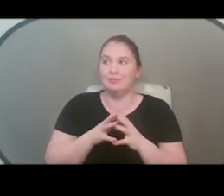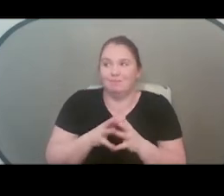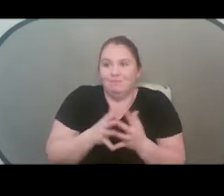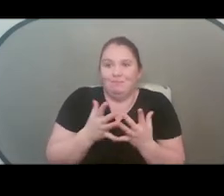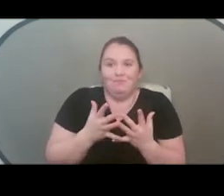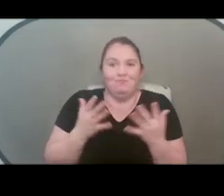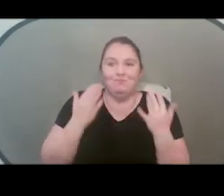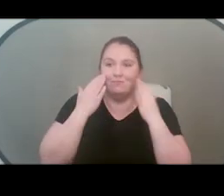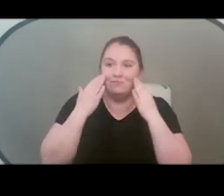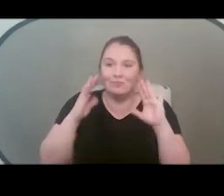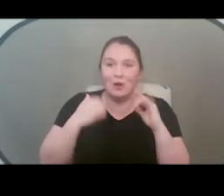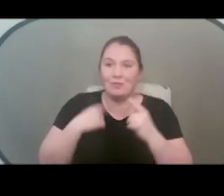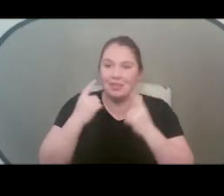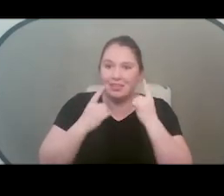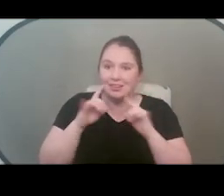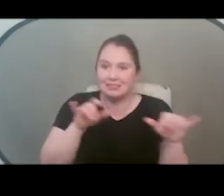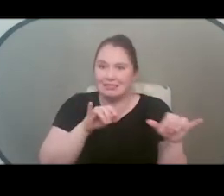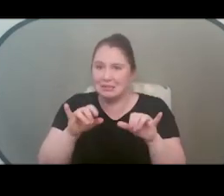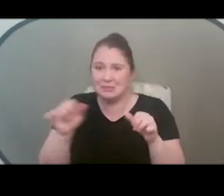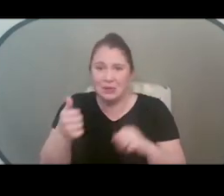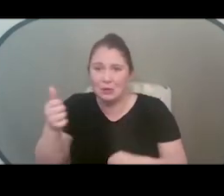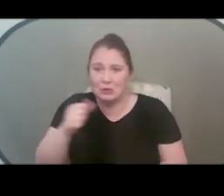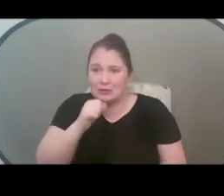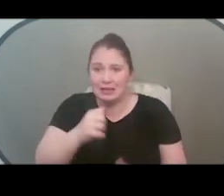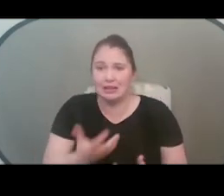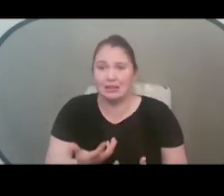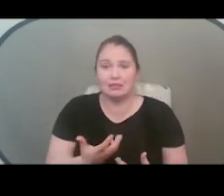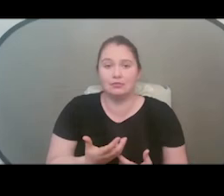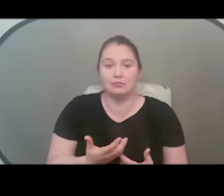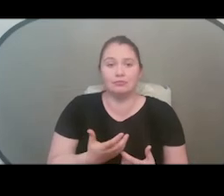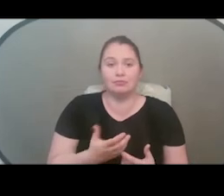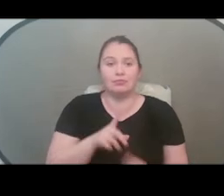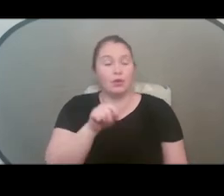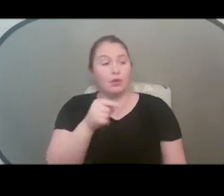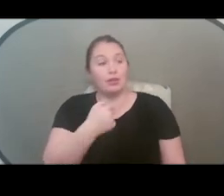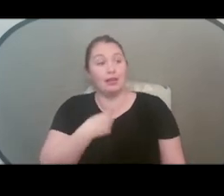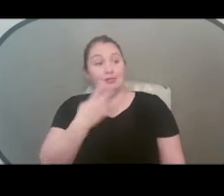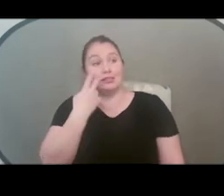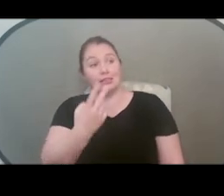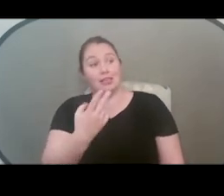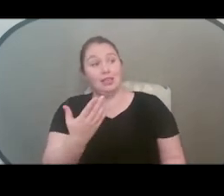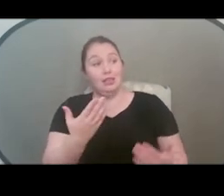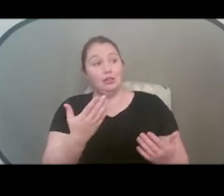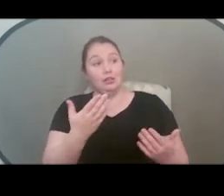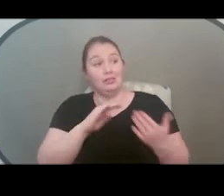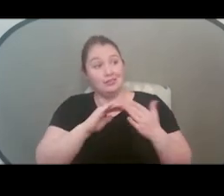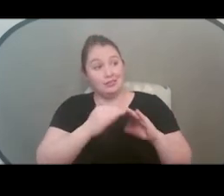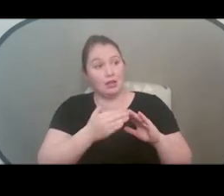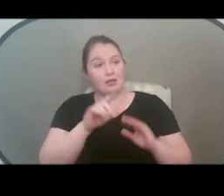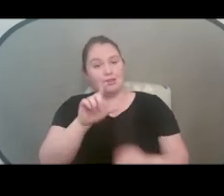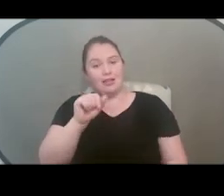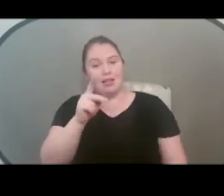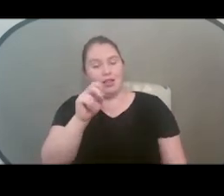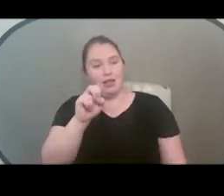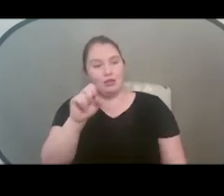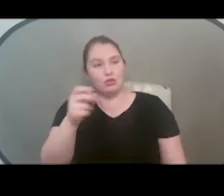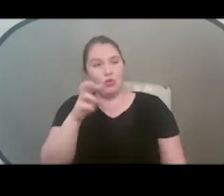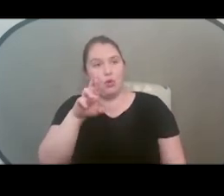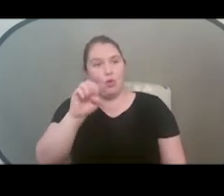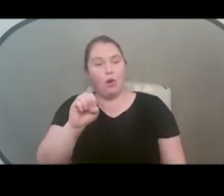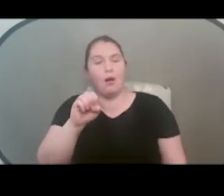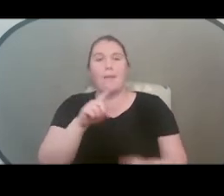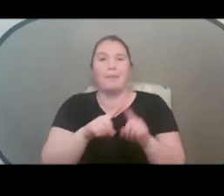I'm not thinking what others are thinking. Only empty land I've seen in town is on Lake Shore, but it hadn't been any larger